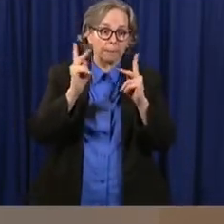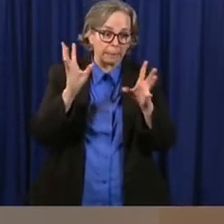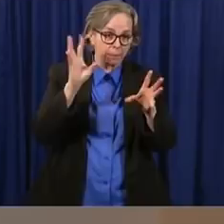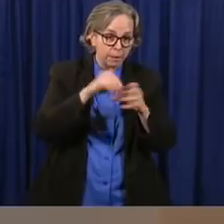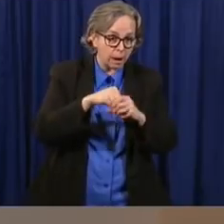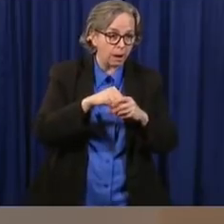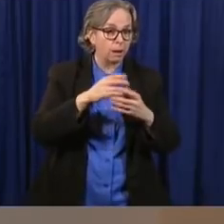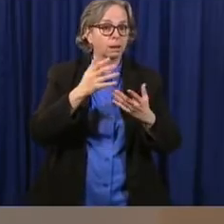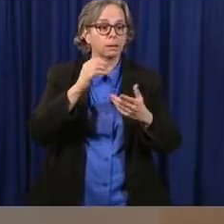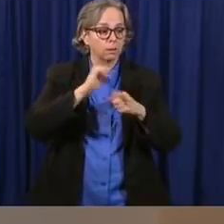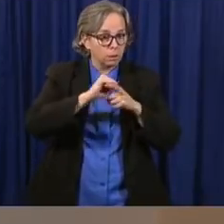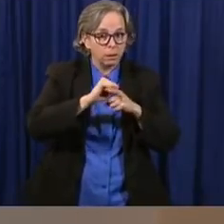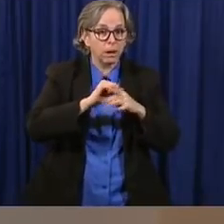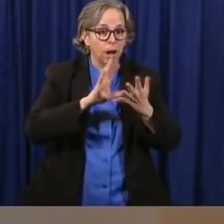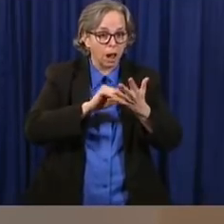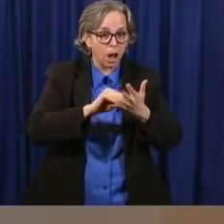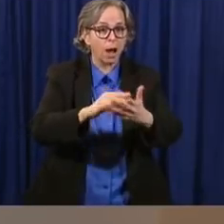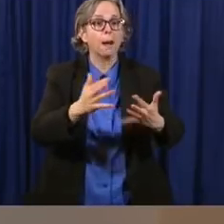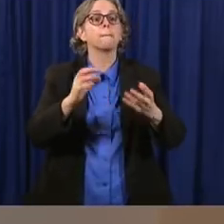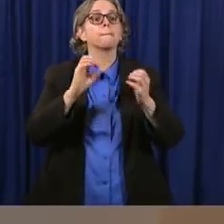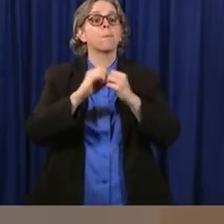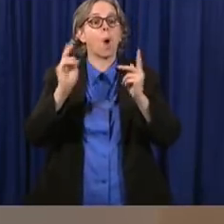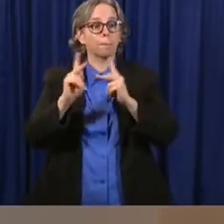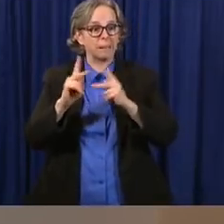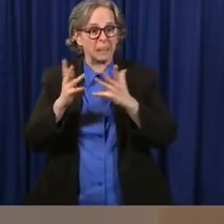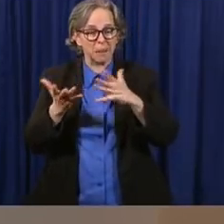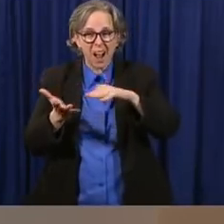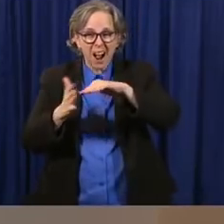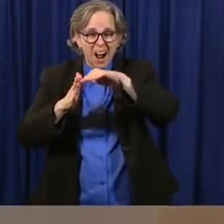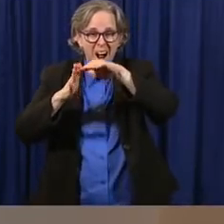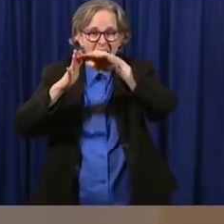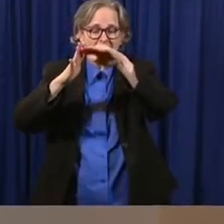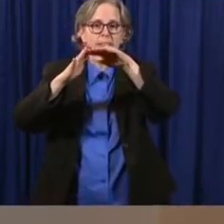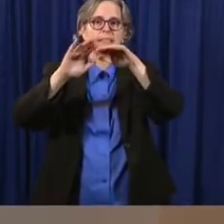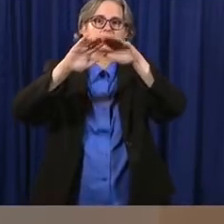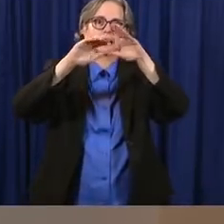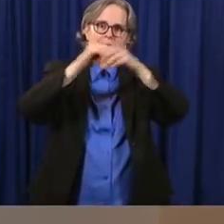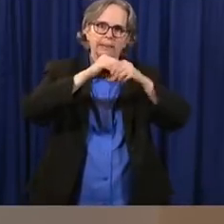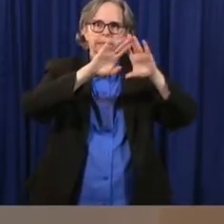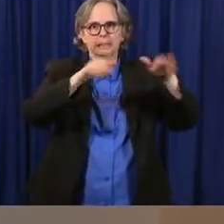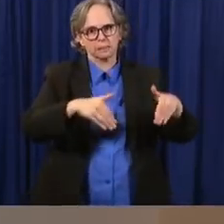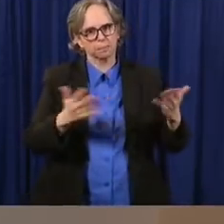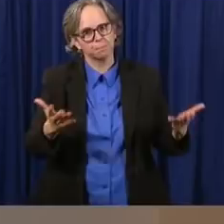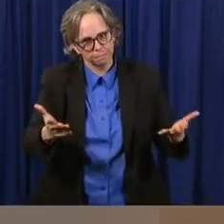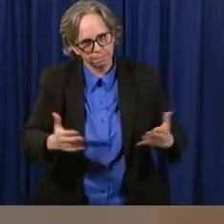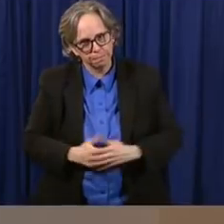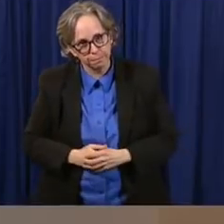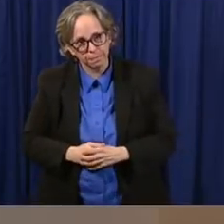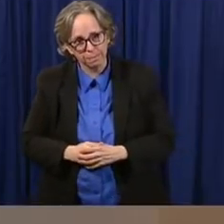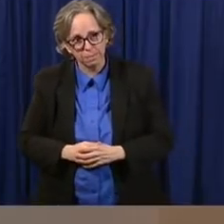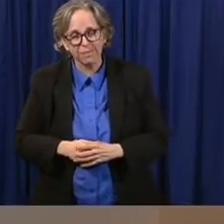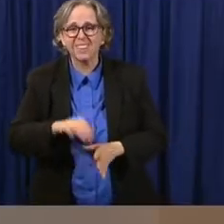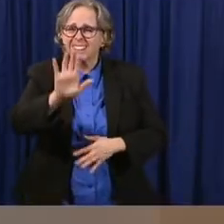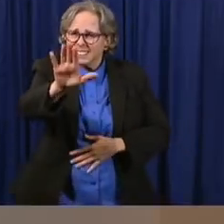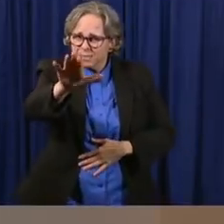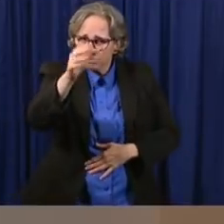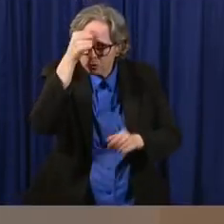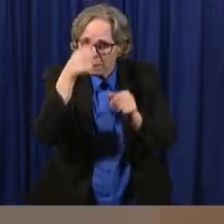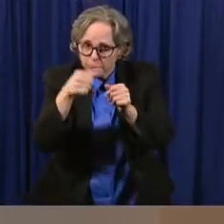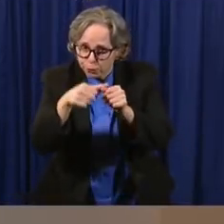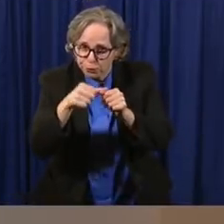comp system, we hope that we will clear through those things. But I always want to remind folks of this, that